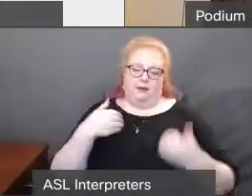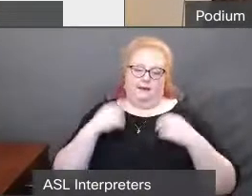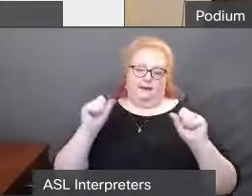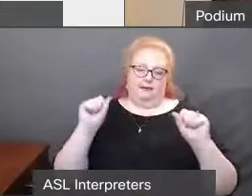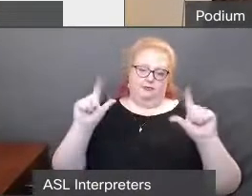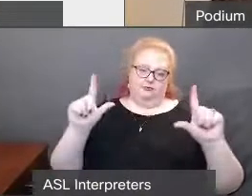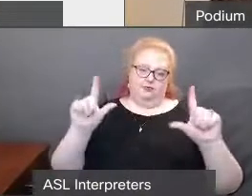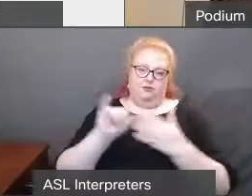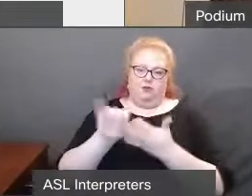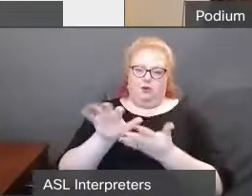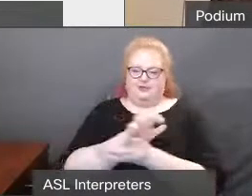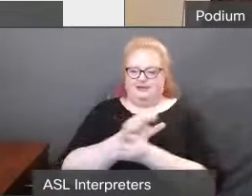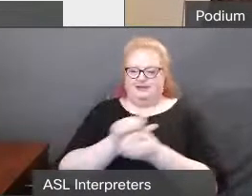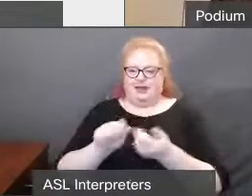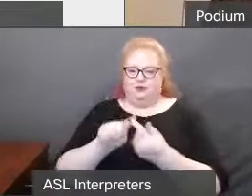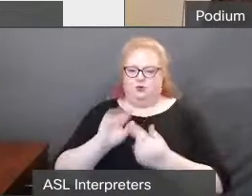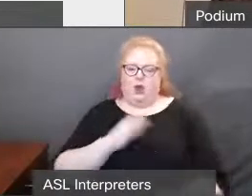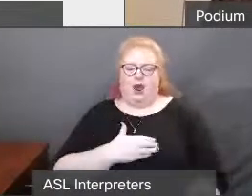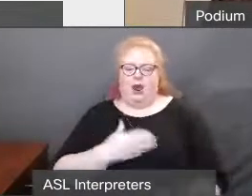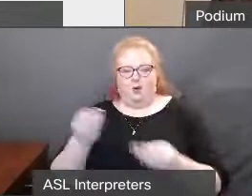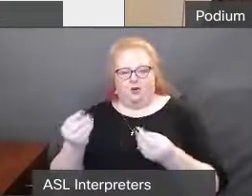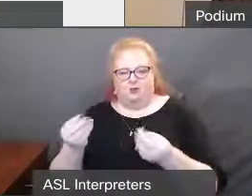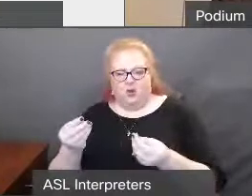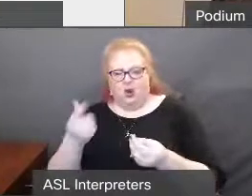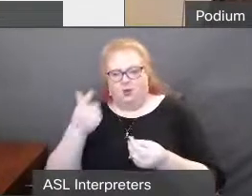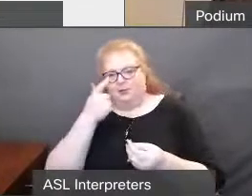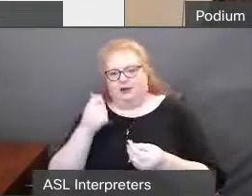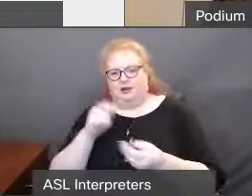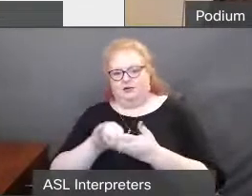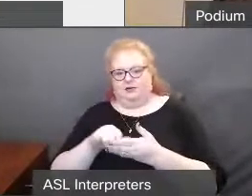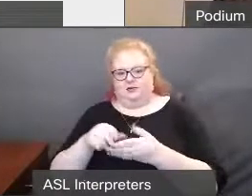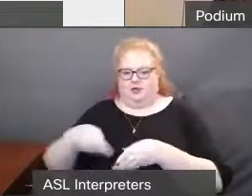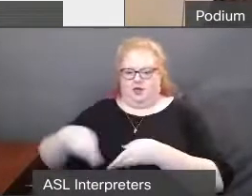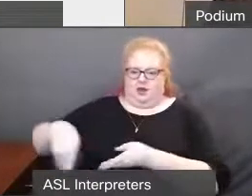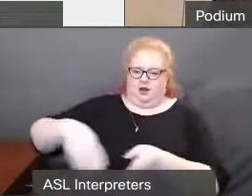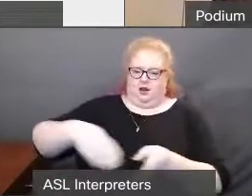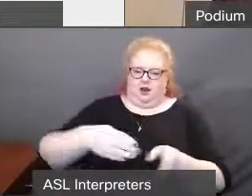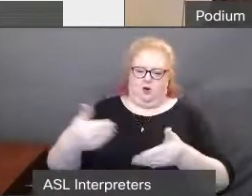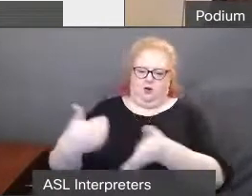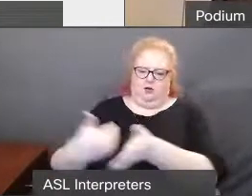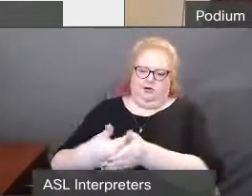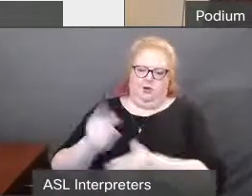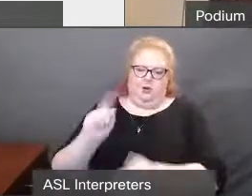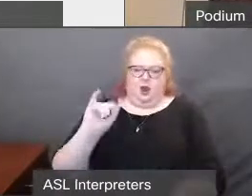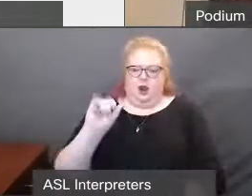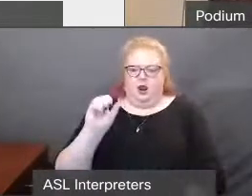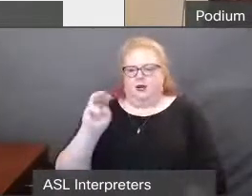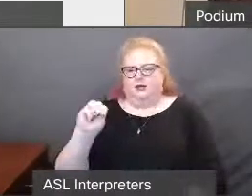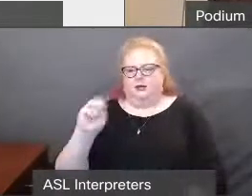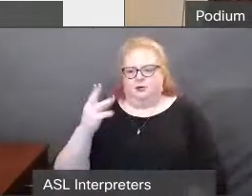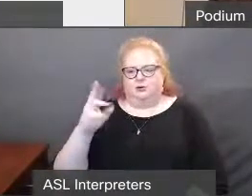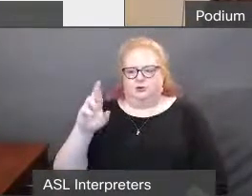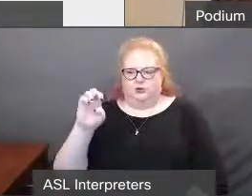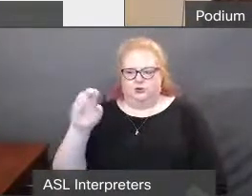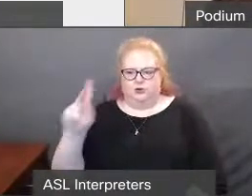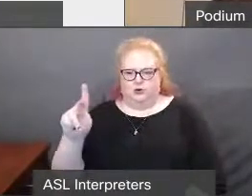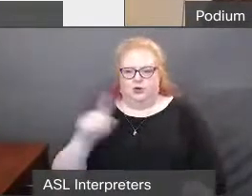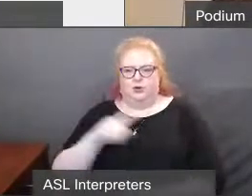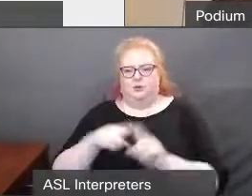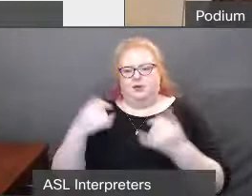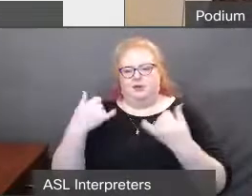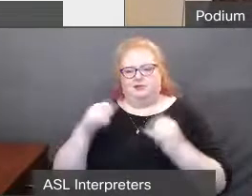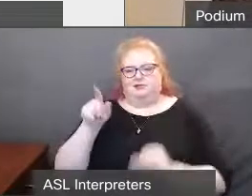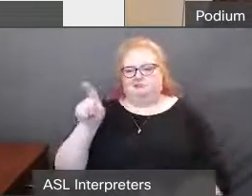property that runs along beside Isom Creek, that for some reason he still has yet to